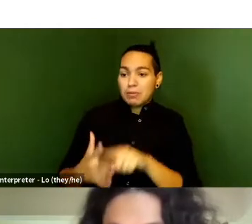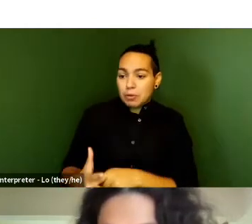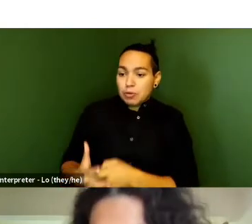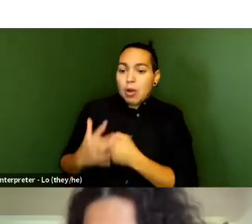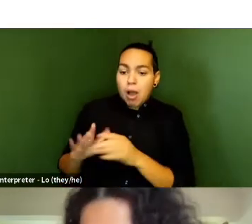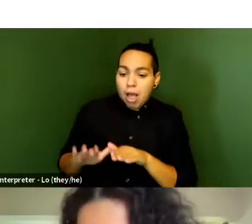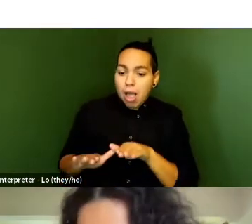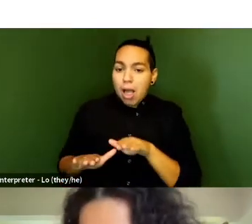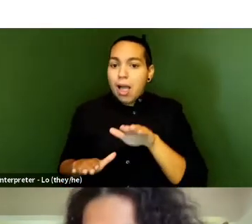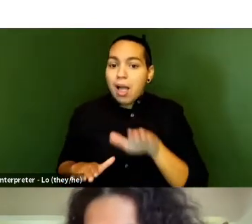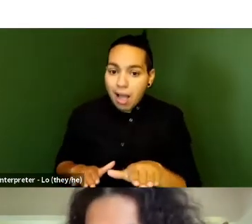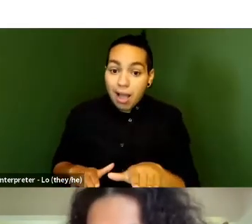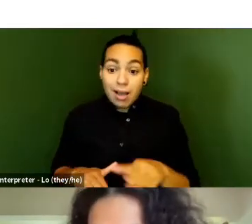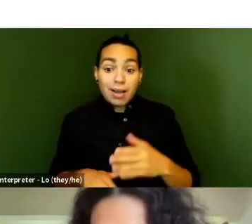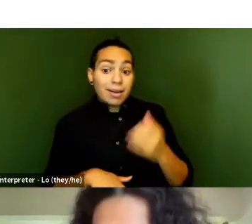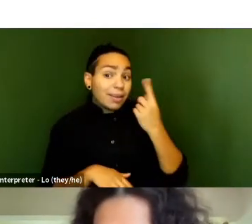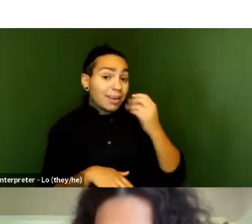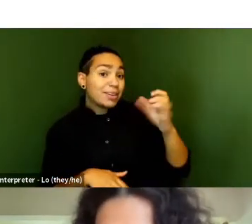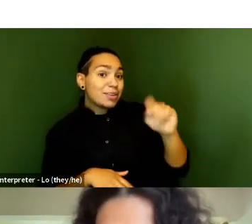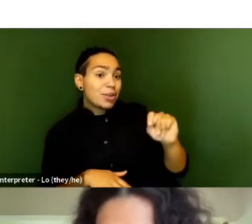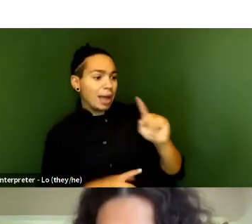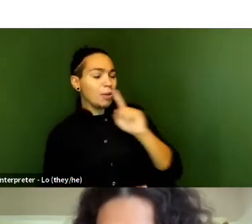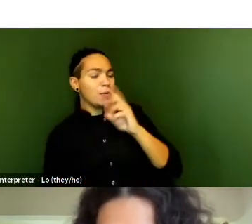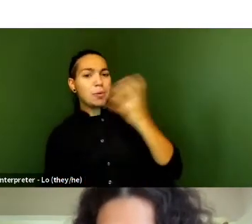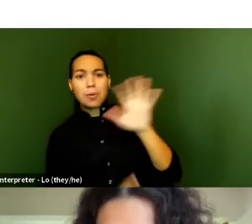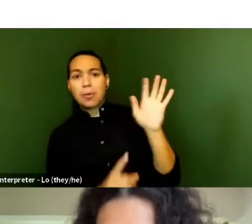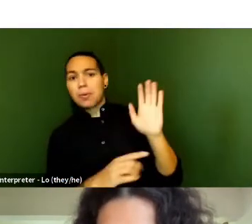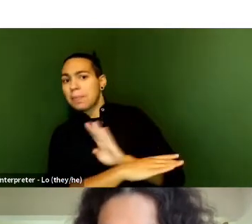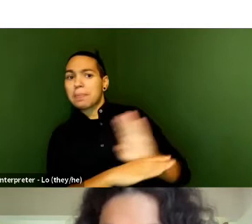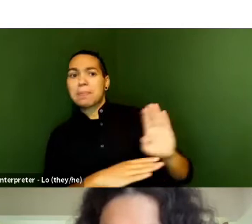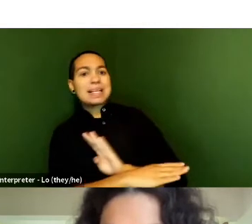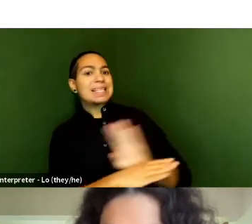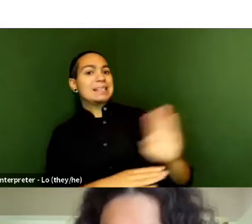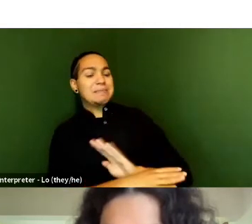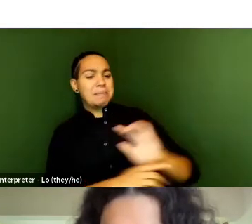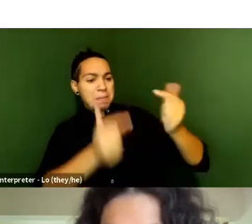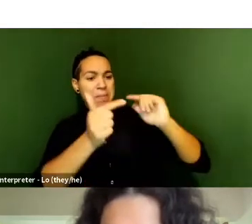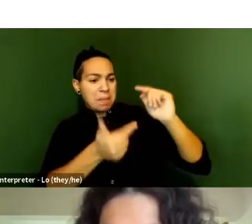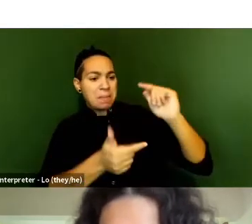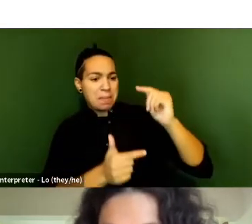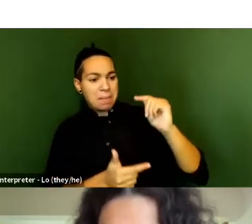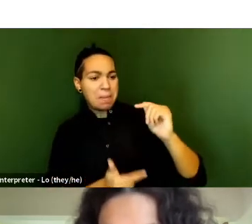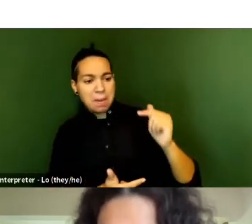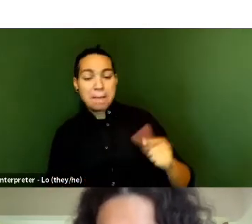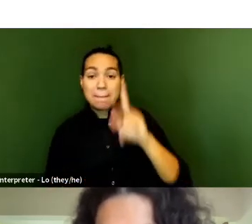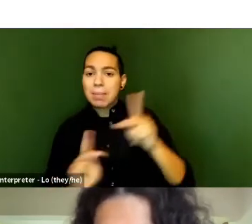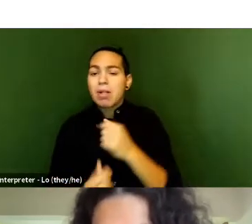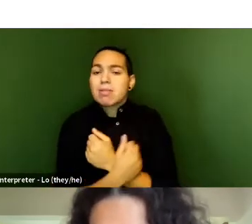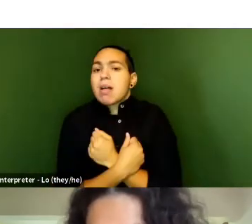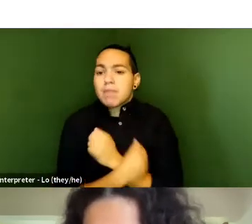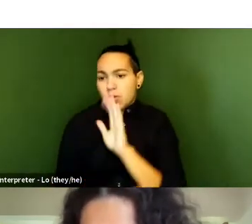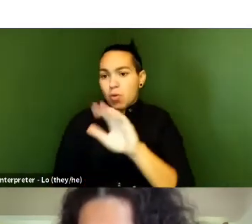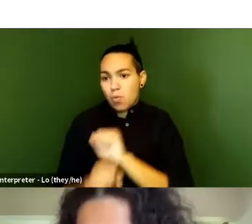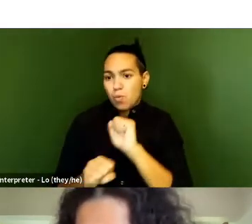I tell you what, the chat has been popping. Yeah, Speaking, yeah, I mean, people are loving it.